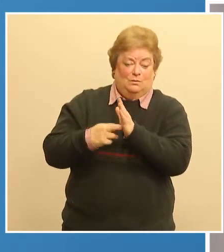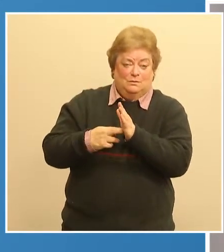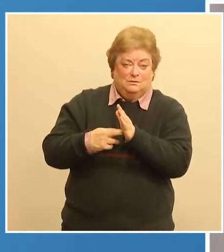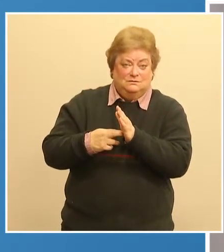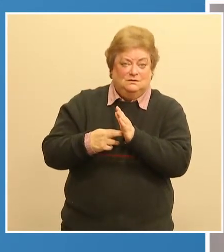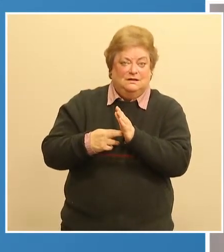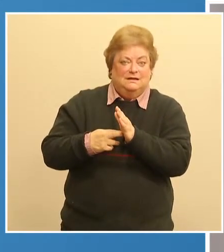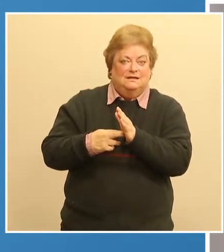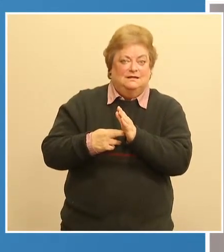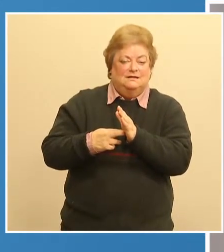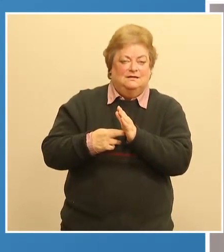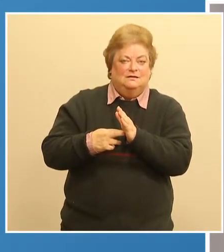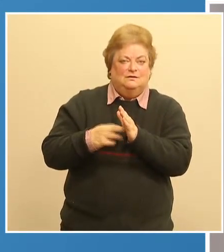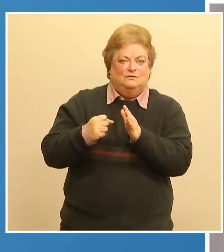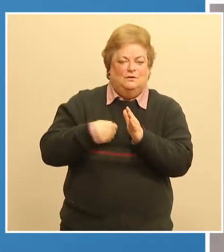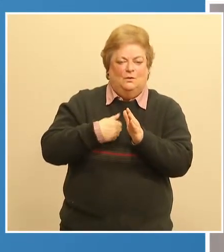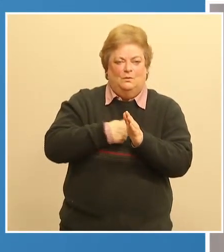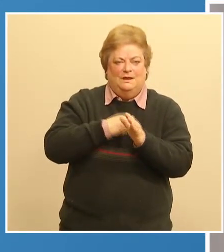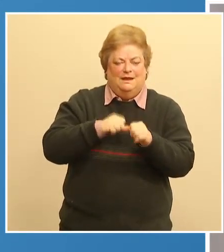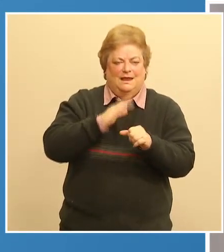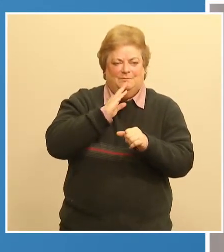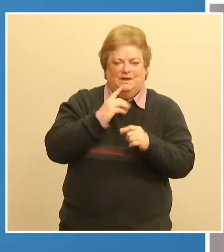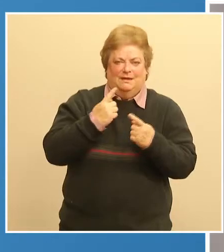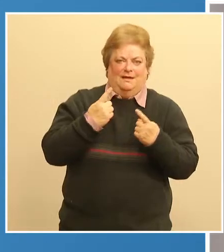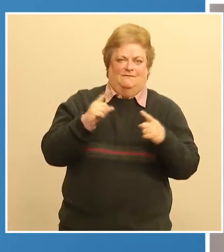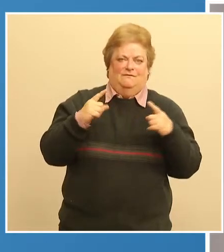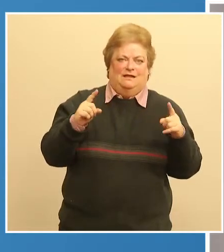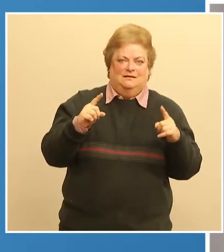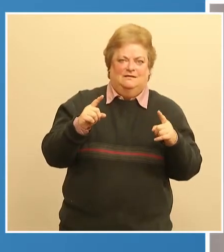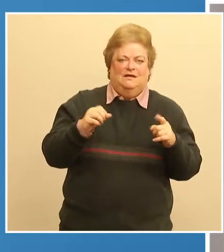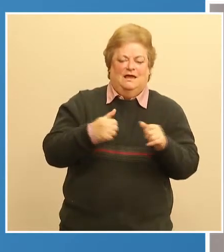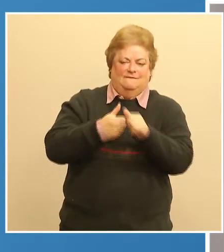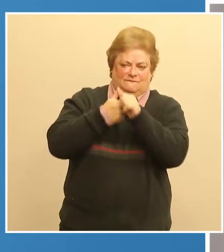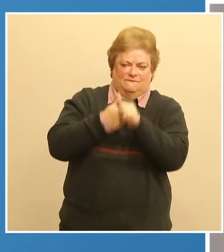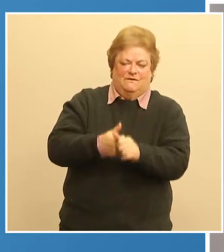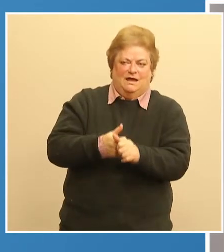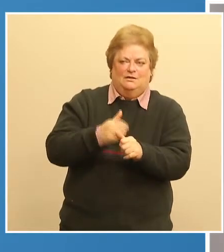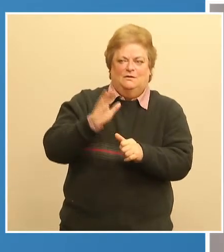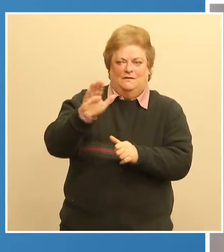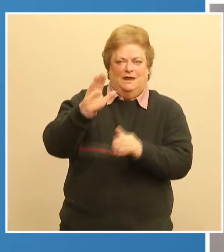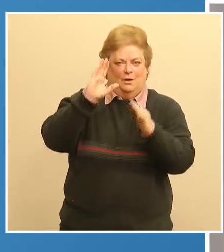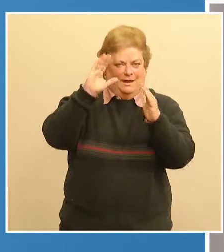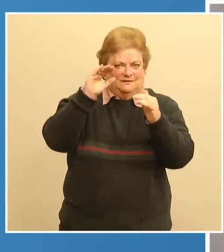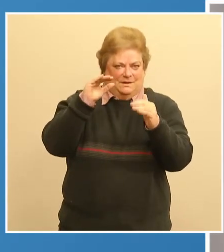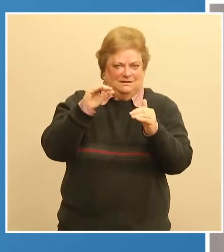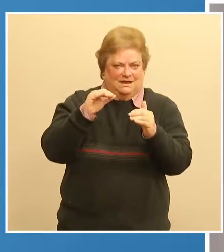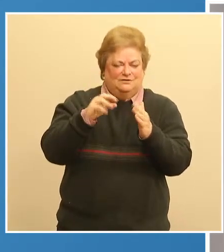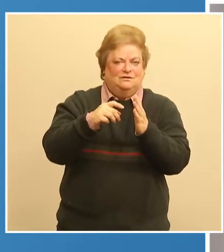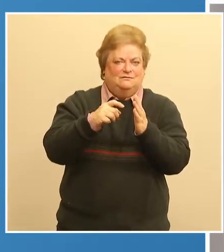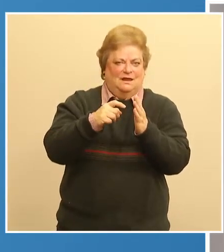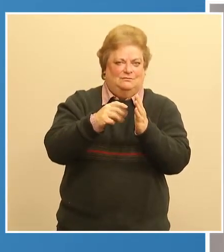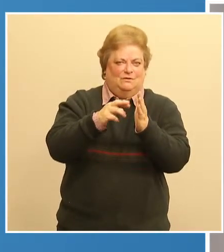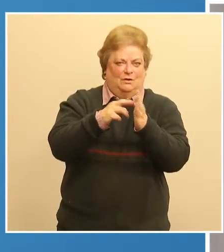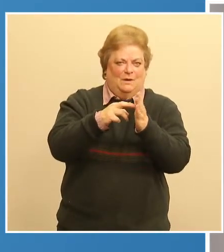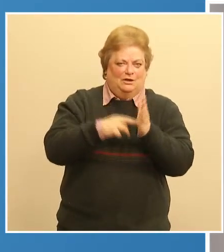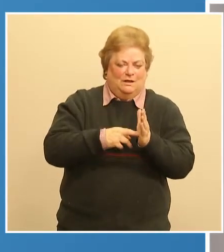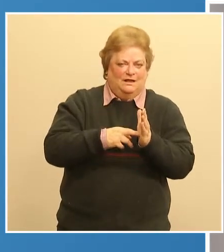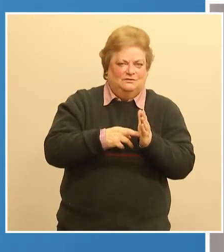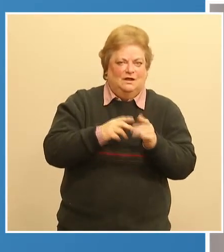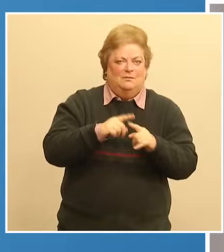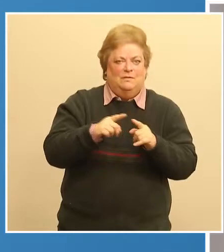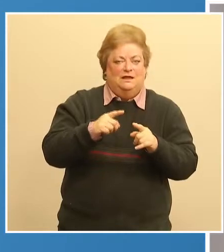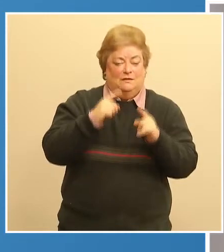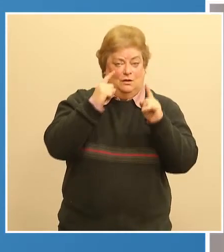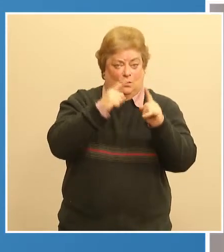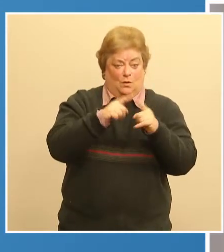can really be as effective as possible and be in compliance with the expectations and regulations. But again, the goal is